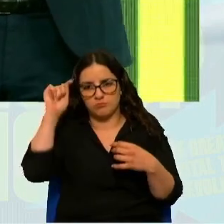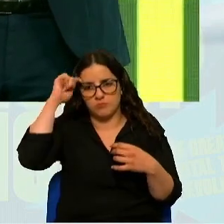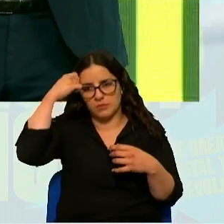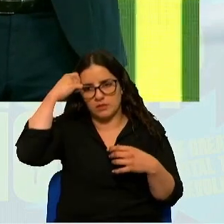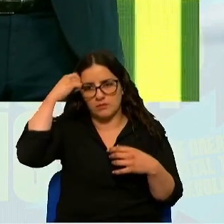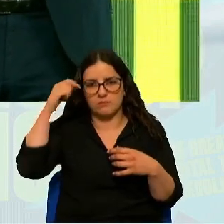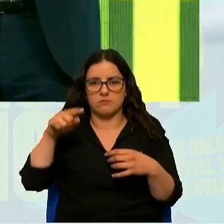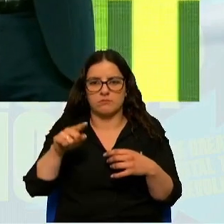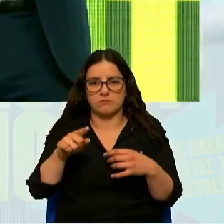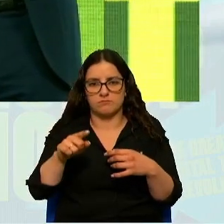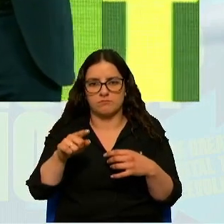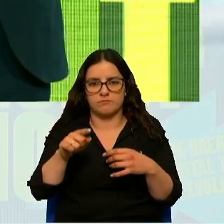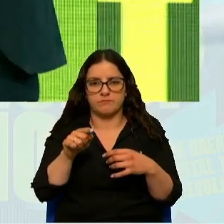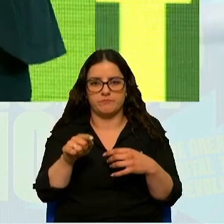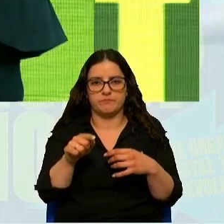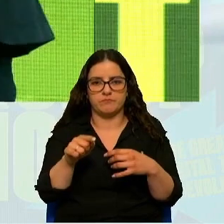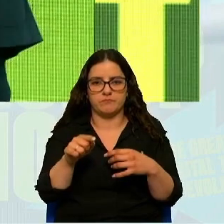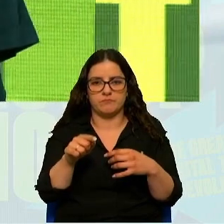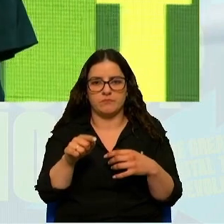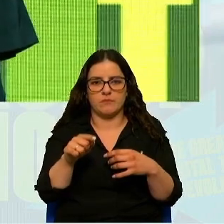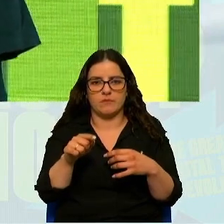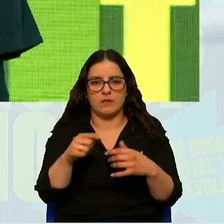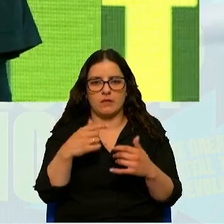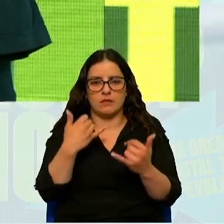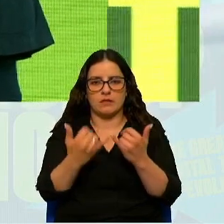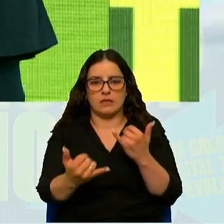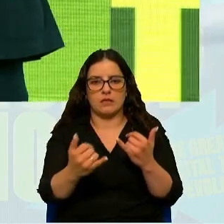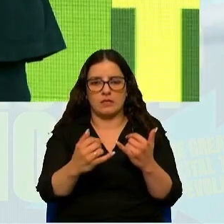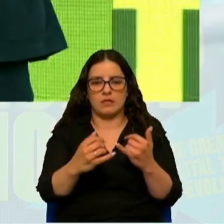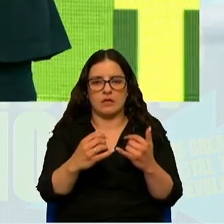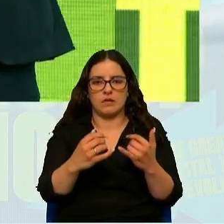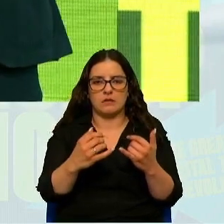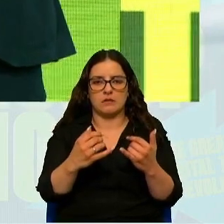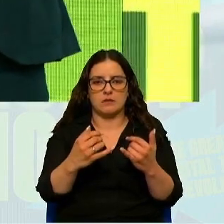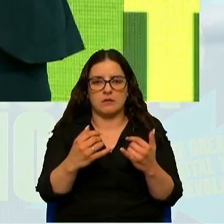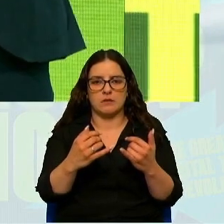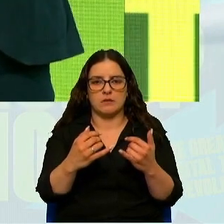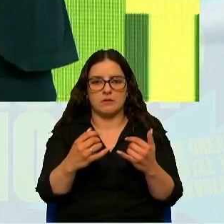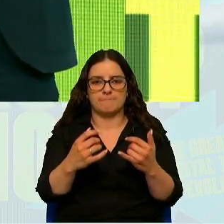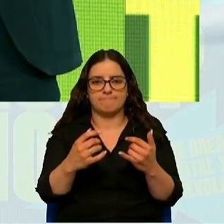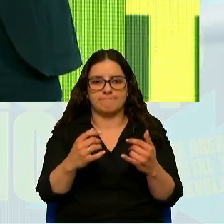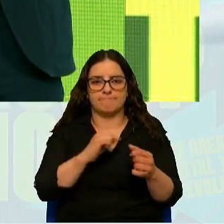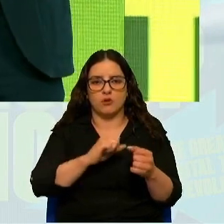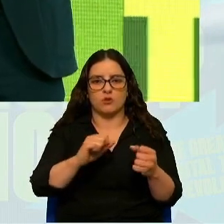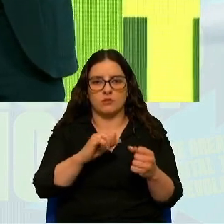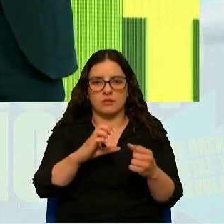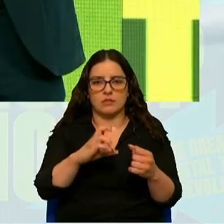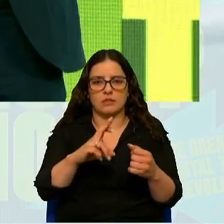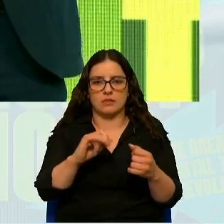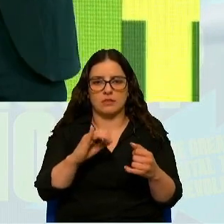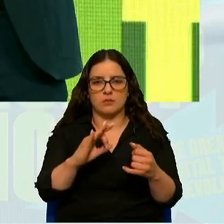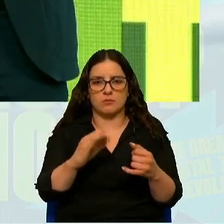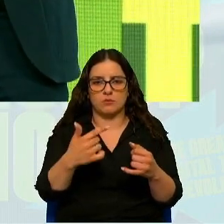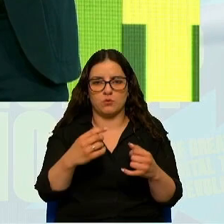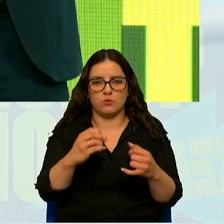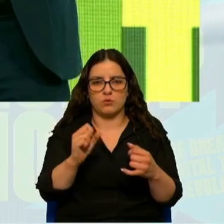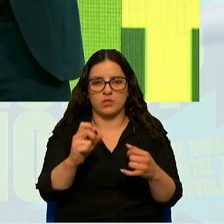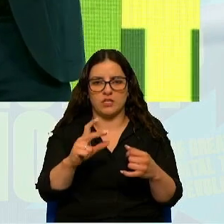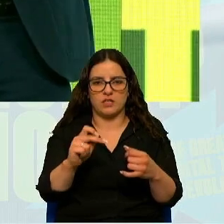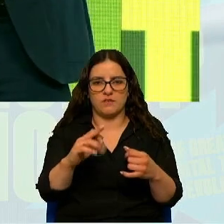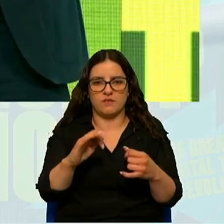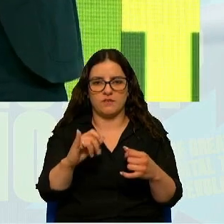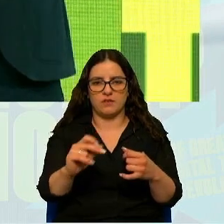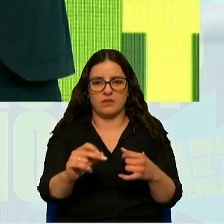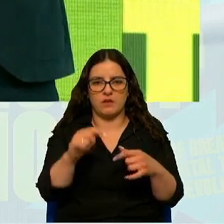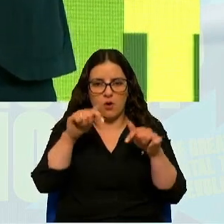of the collateral damages, it's going to attack the cryptography that we have today. That is, most of what we use